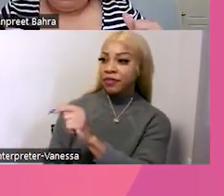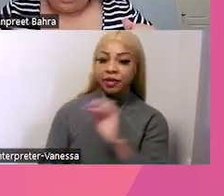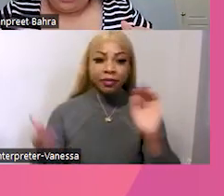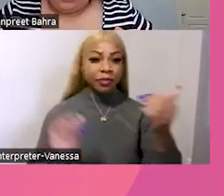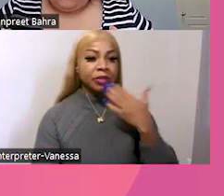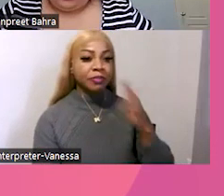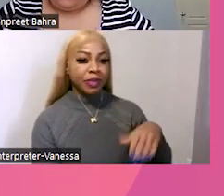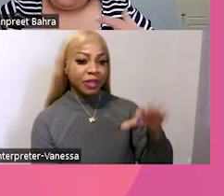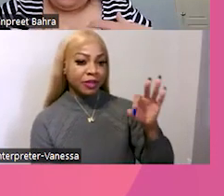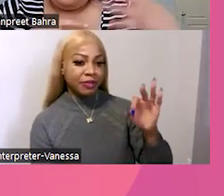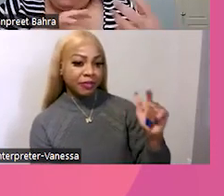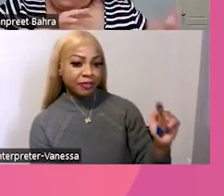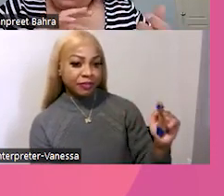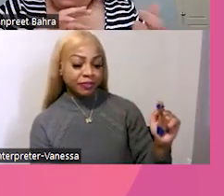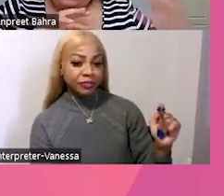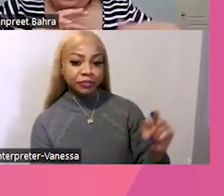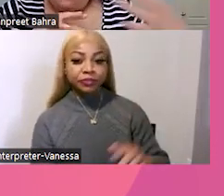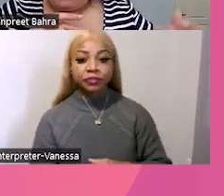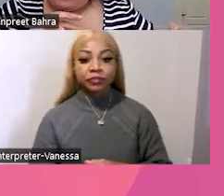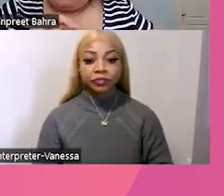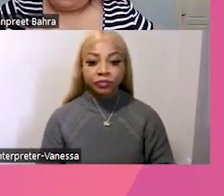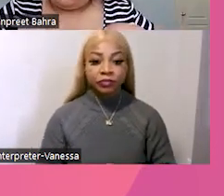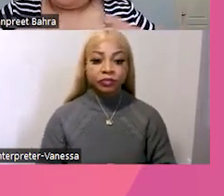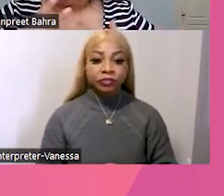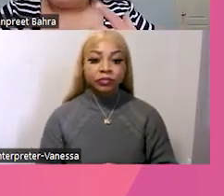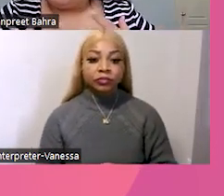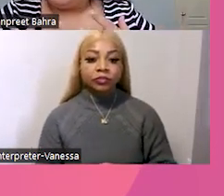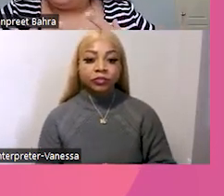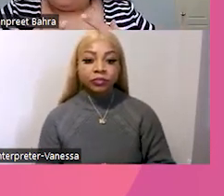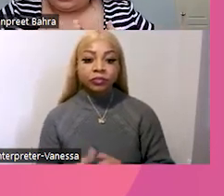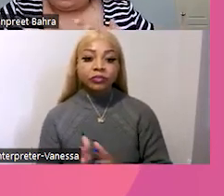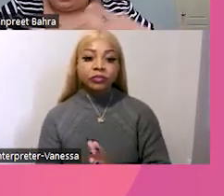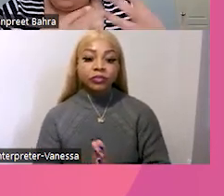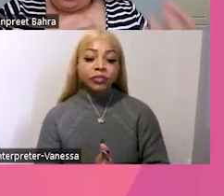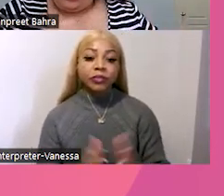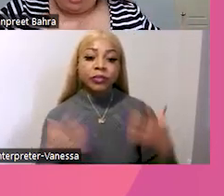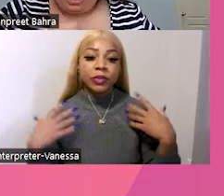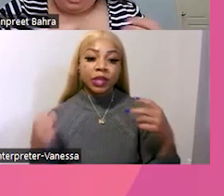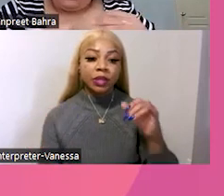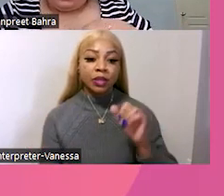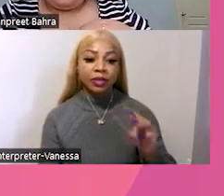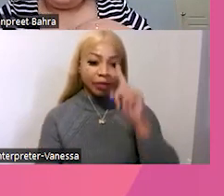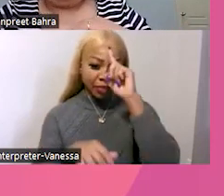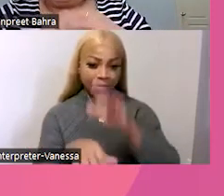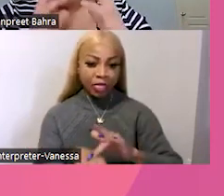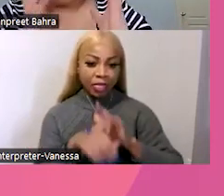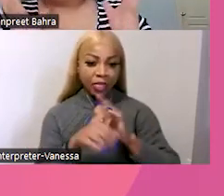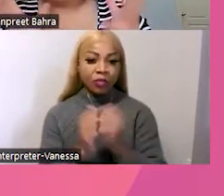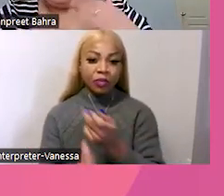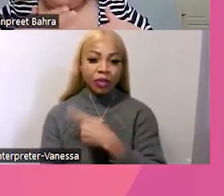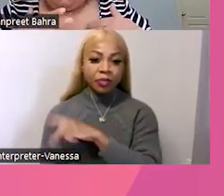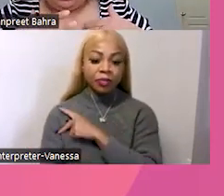fatty. So whereas with healthism being preoccupied with personal health and this